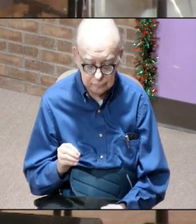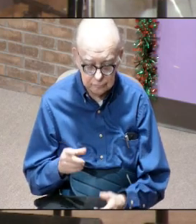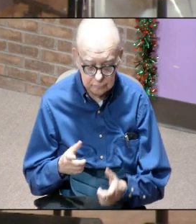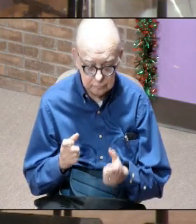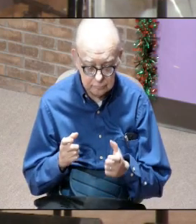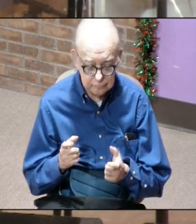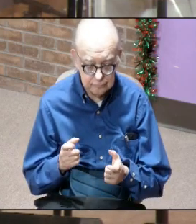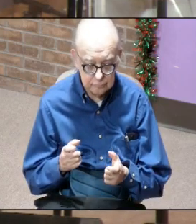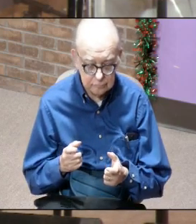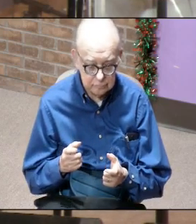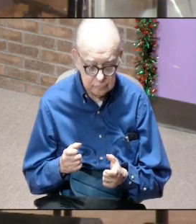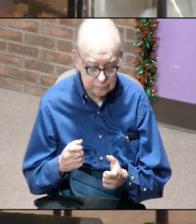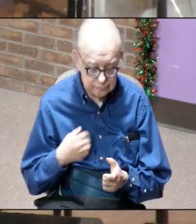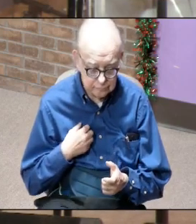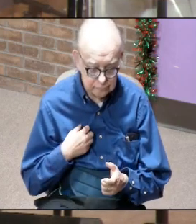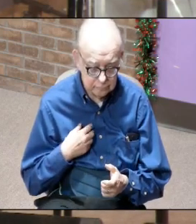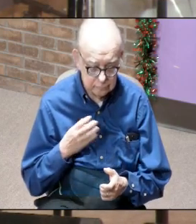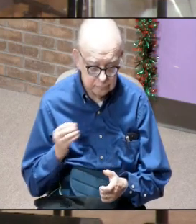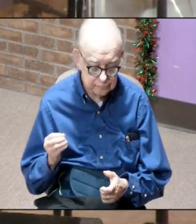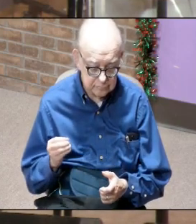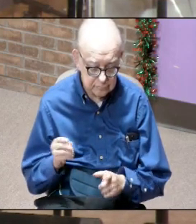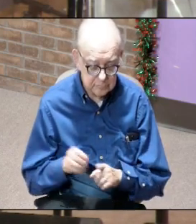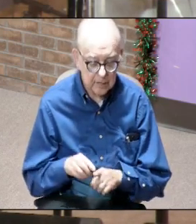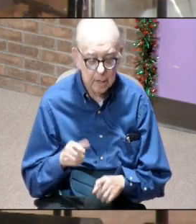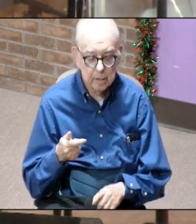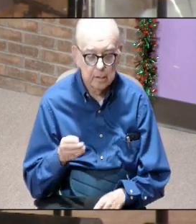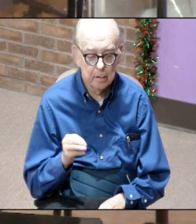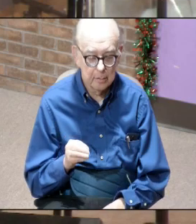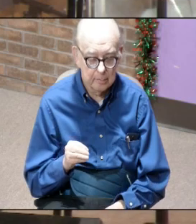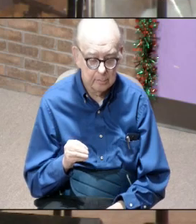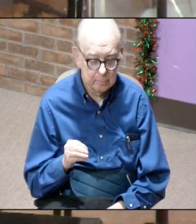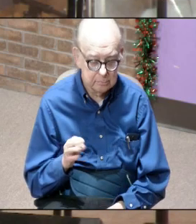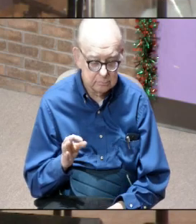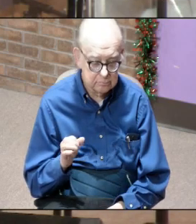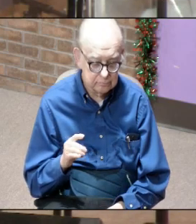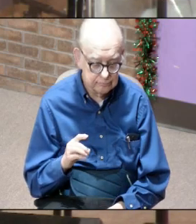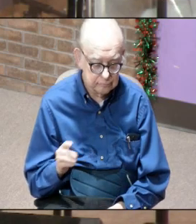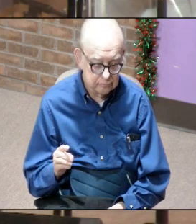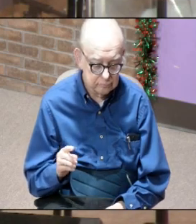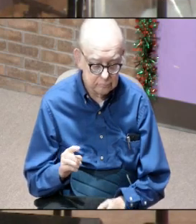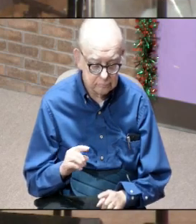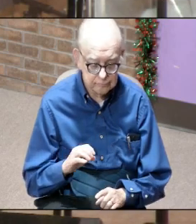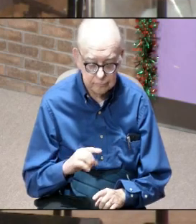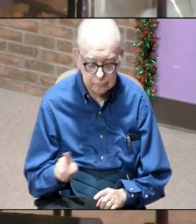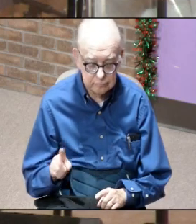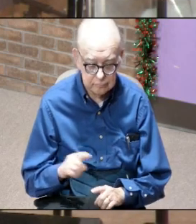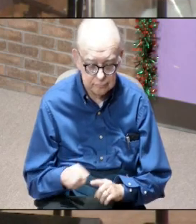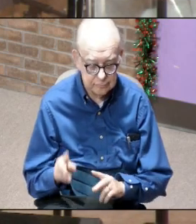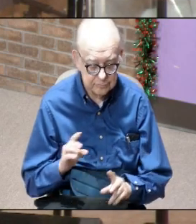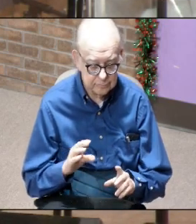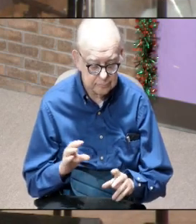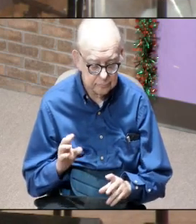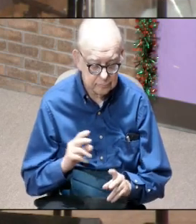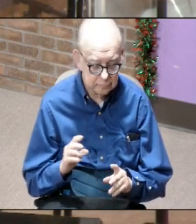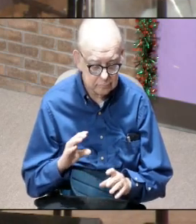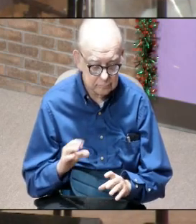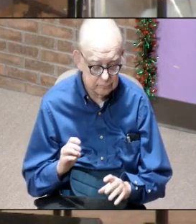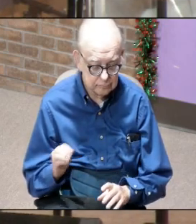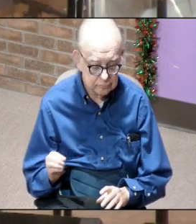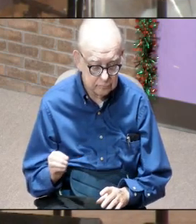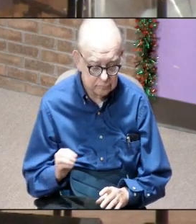sudden, you had companies like GM, Ford, and all of these that all of a sudden,